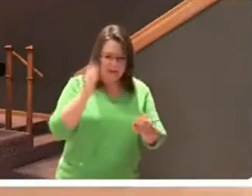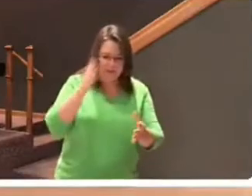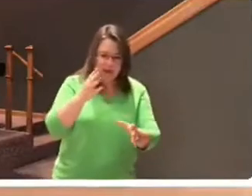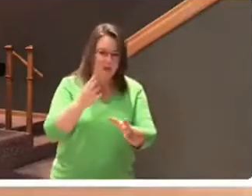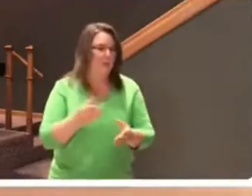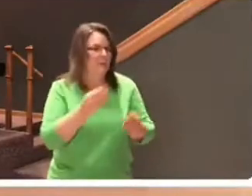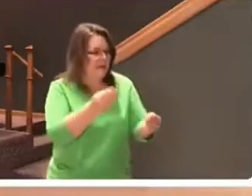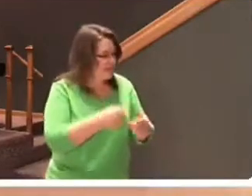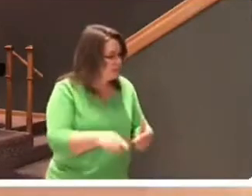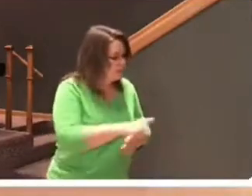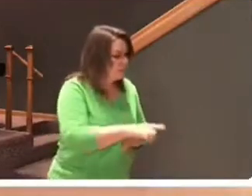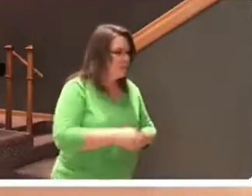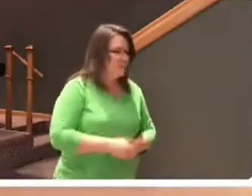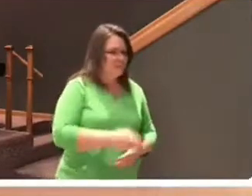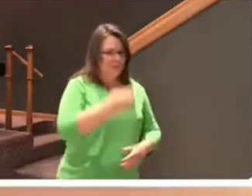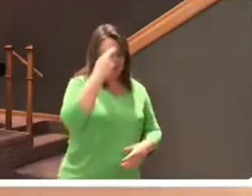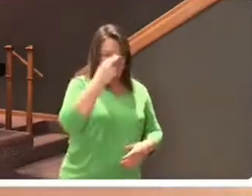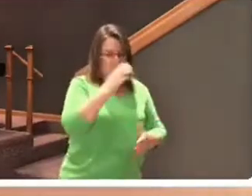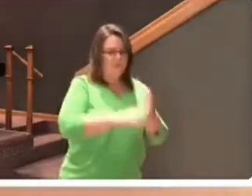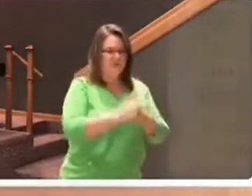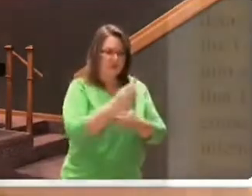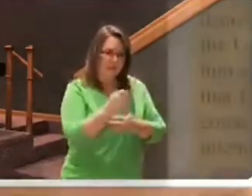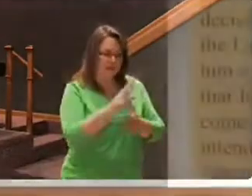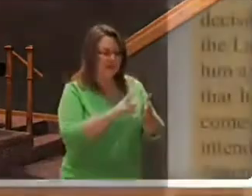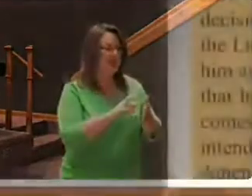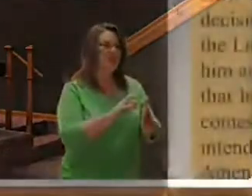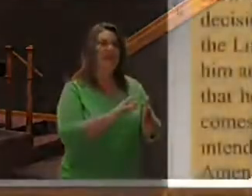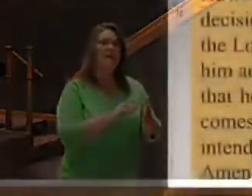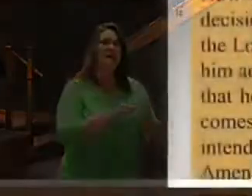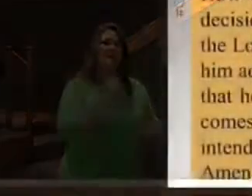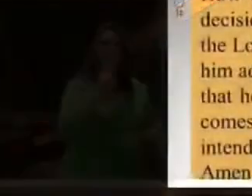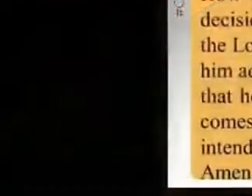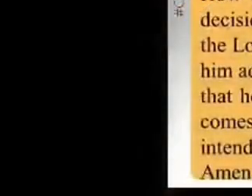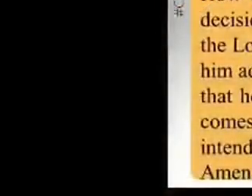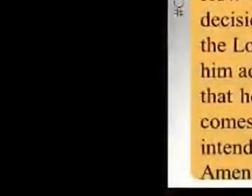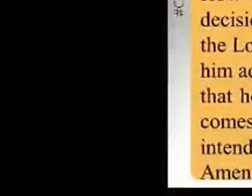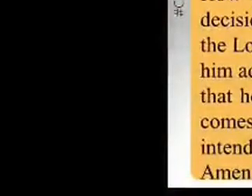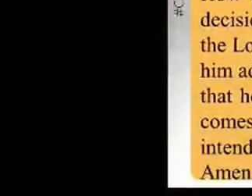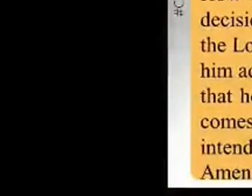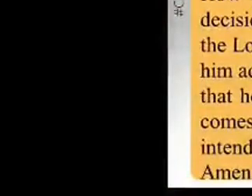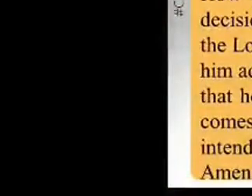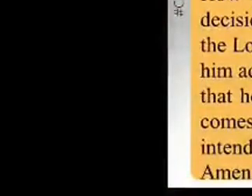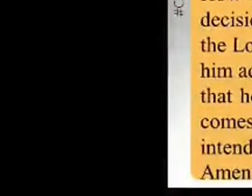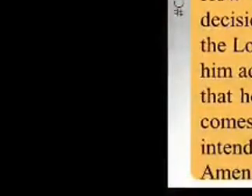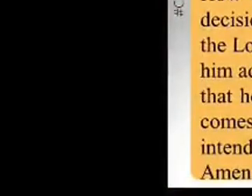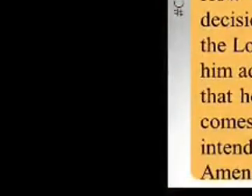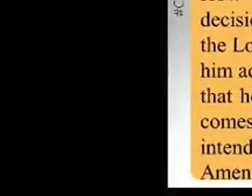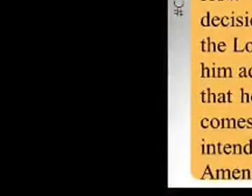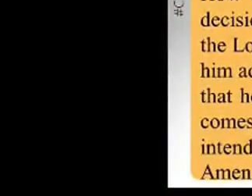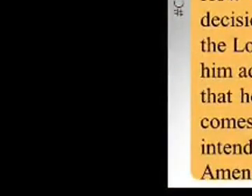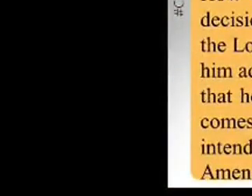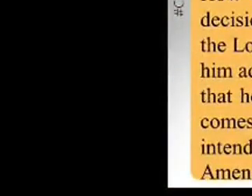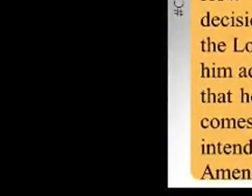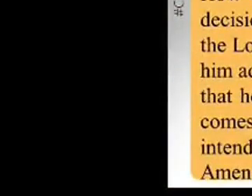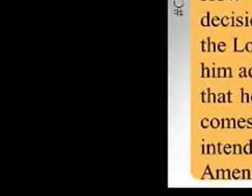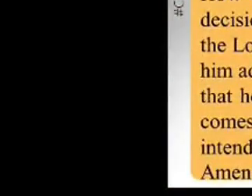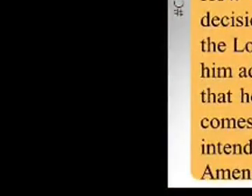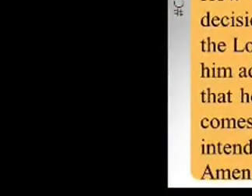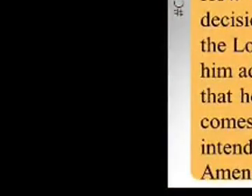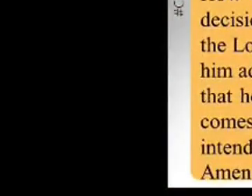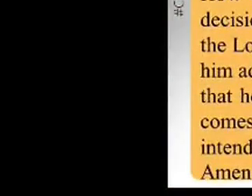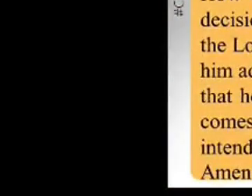be given. You know, Romans 11, 33 through 36 says this: "Oh, how great are God's riches in wisdom and knowledge! How impossible